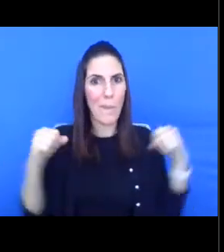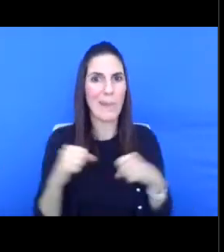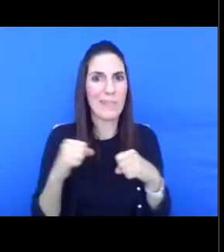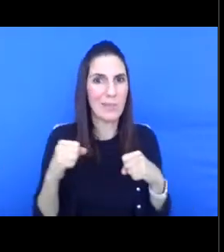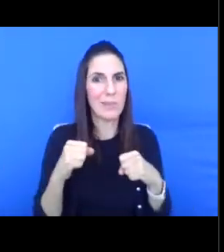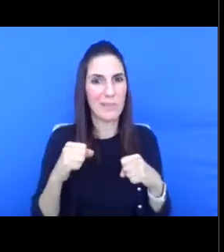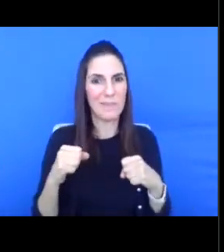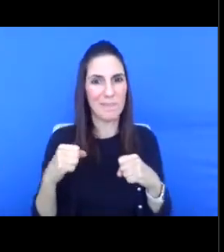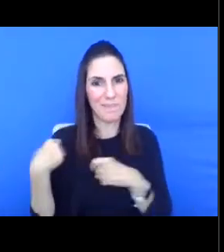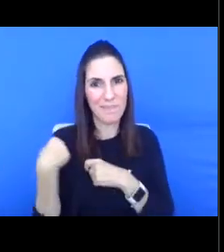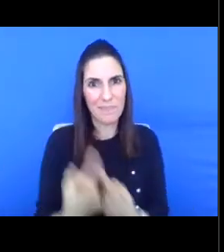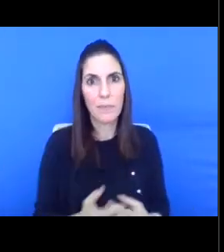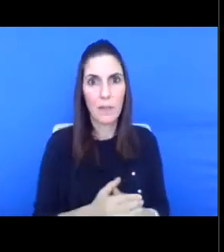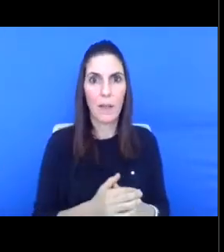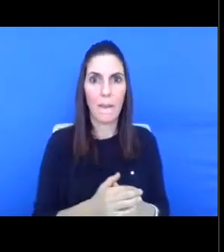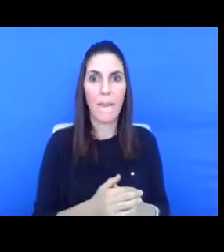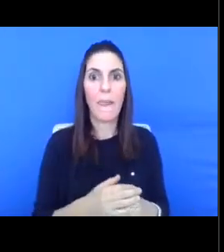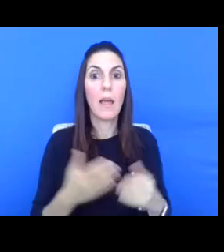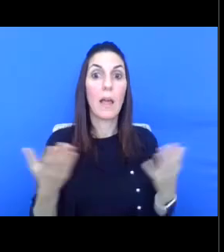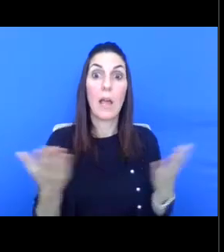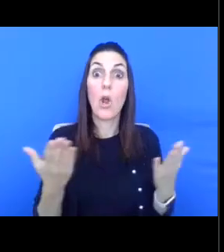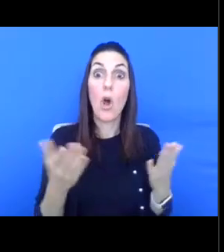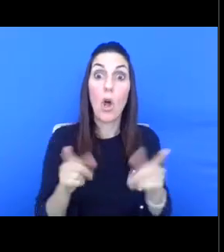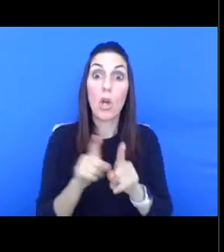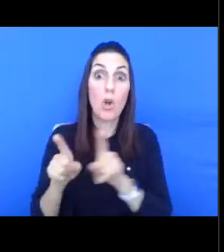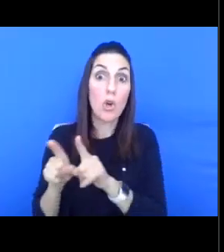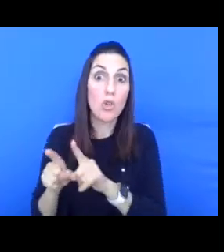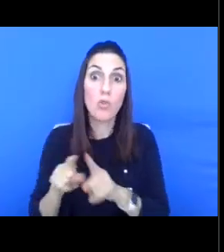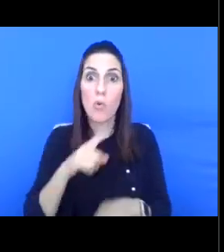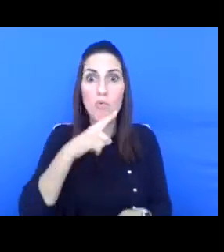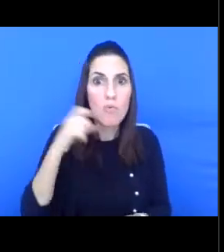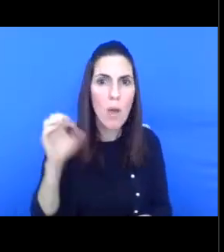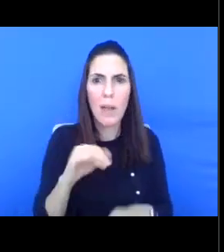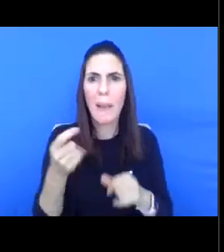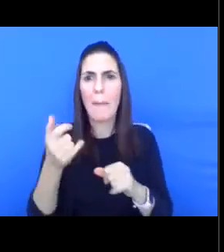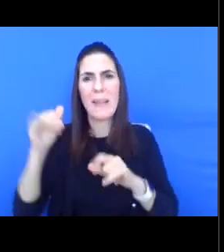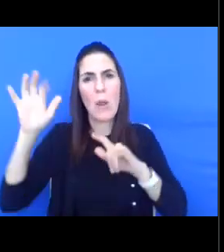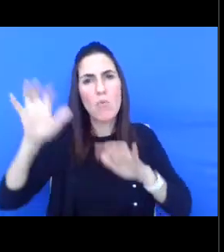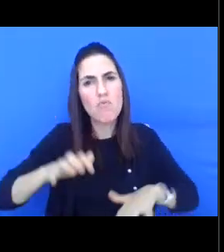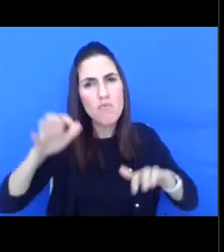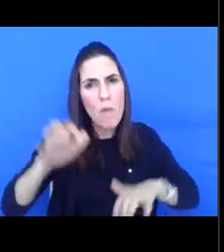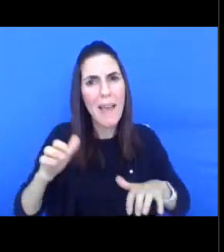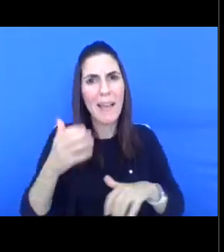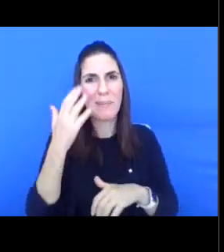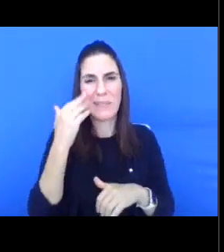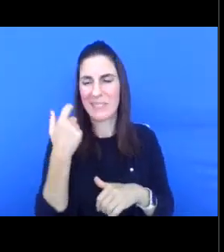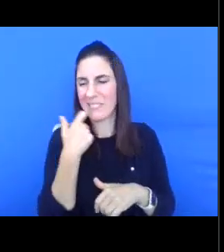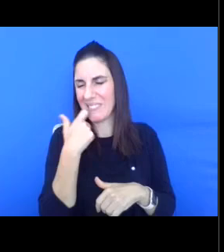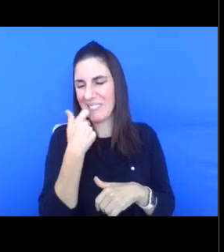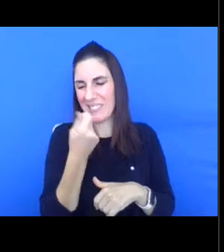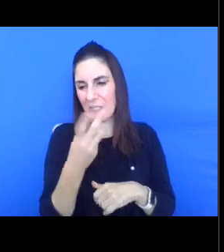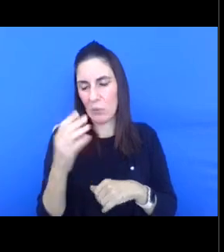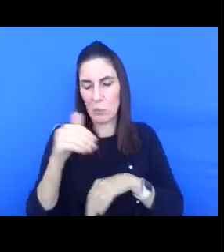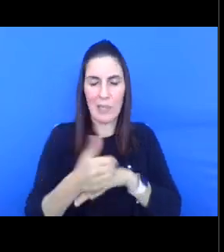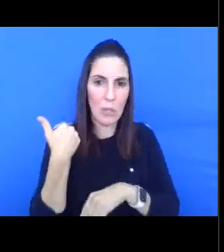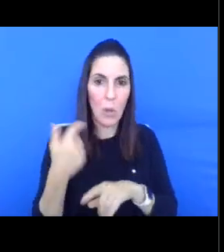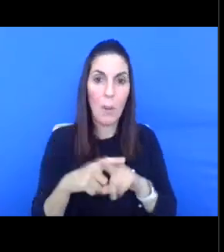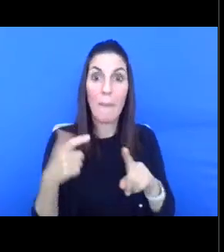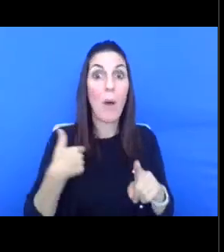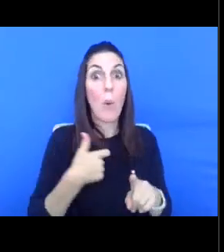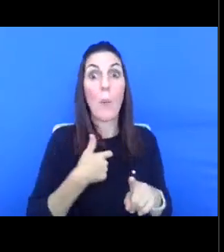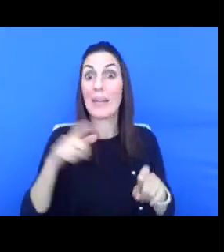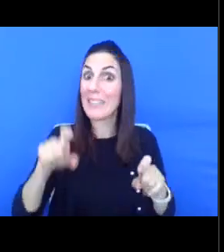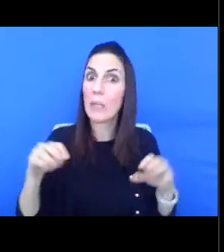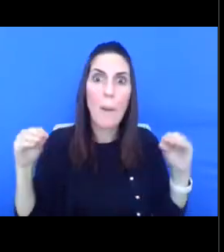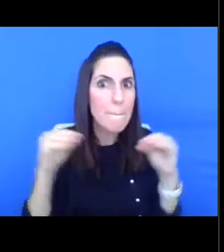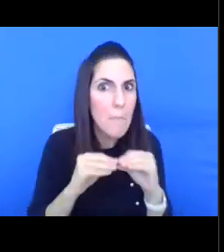and we've stayed on the dry side. Had a little bit of rain to make up for that a couple nights ago, but we still need more. We're still running a deficit.